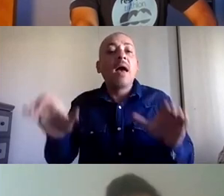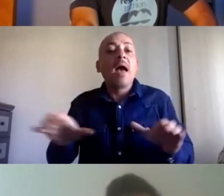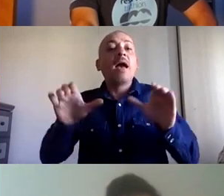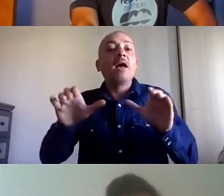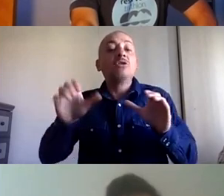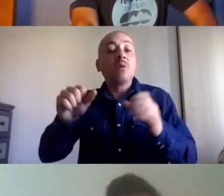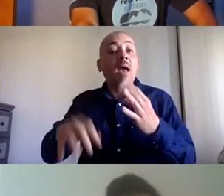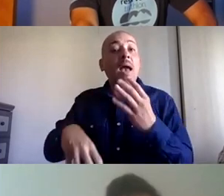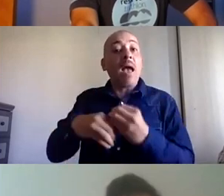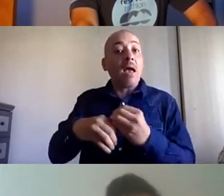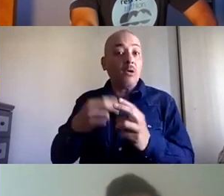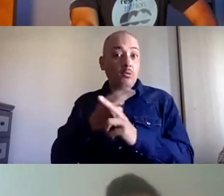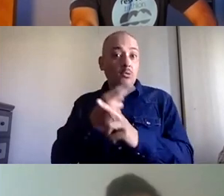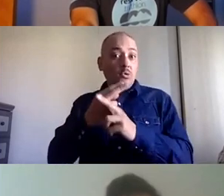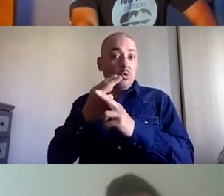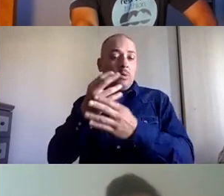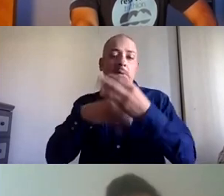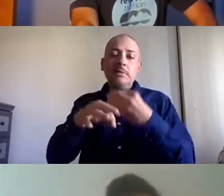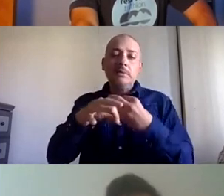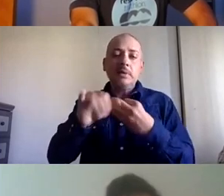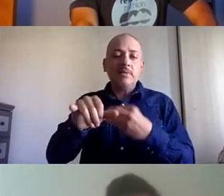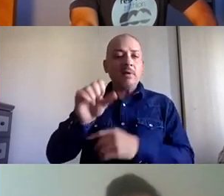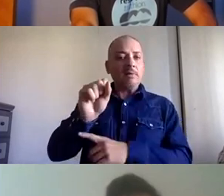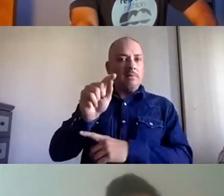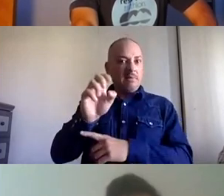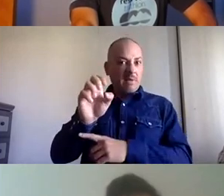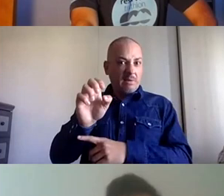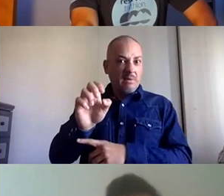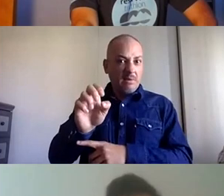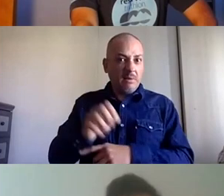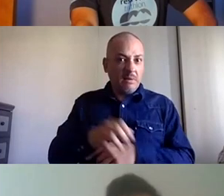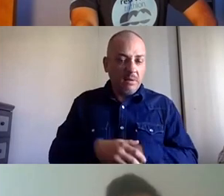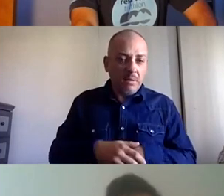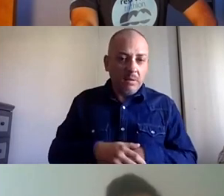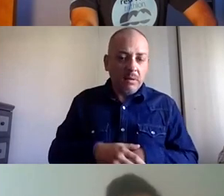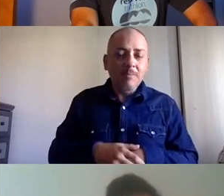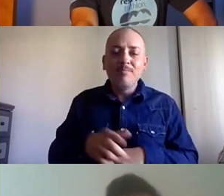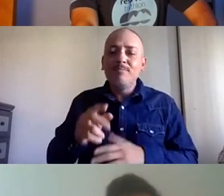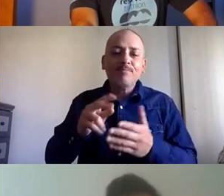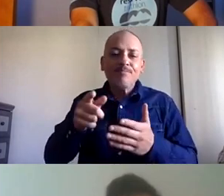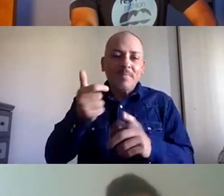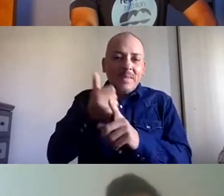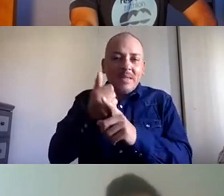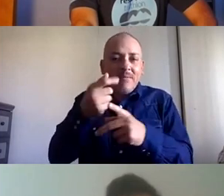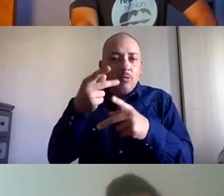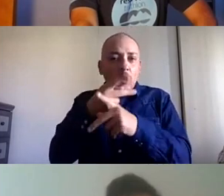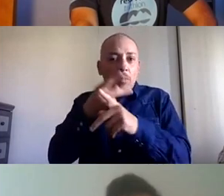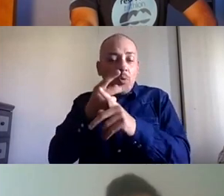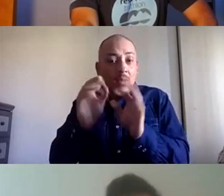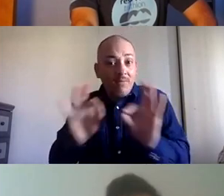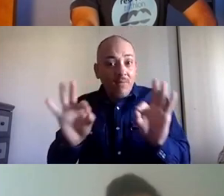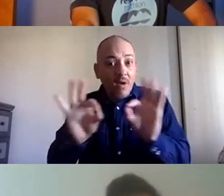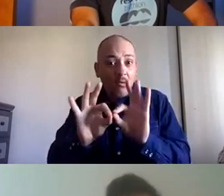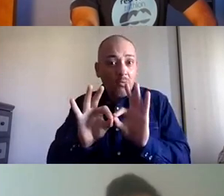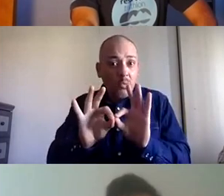take in any sort of state, and basically computes the value.